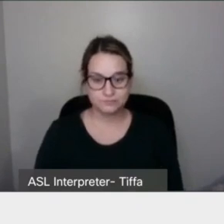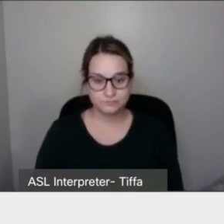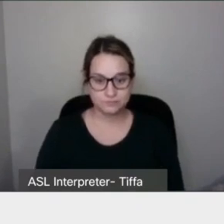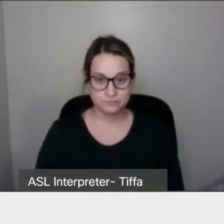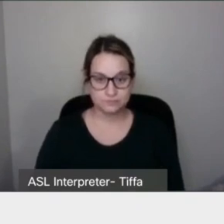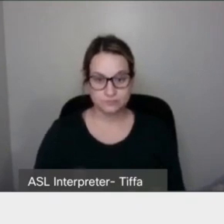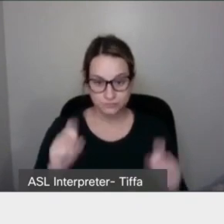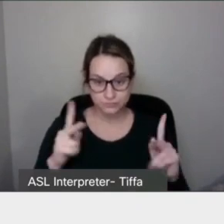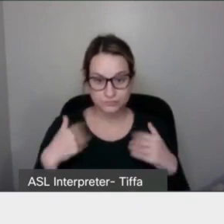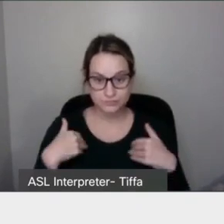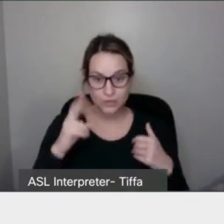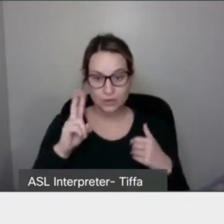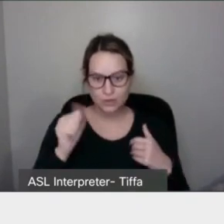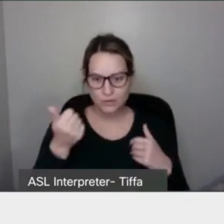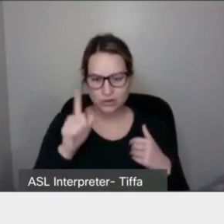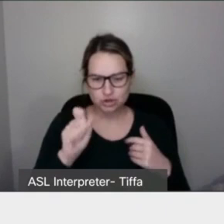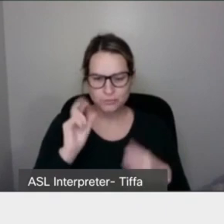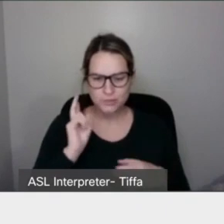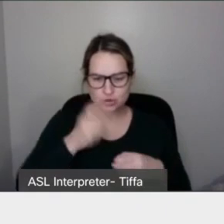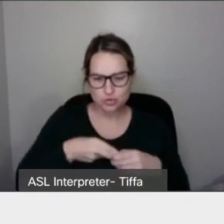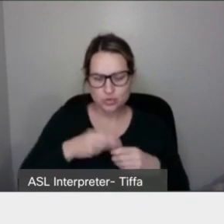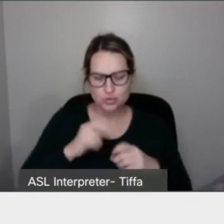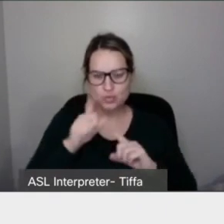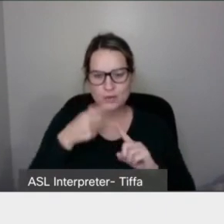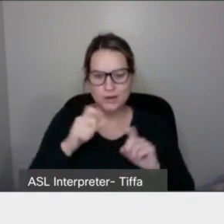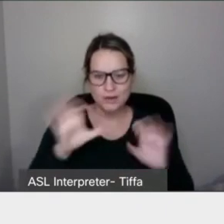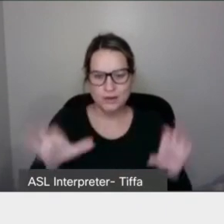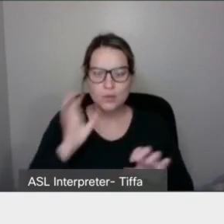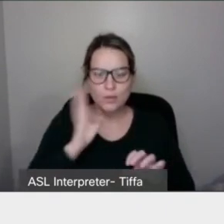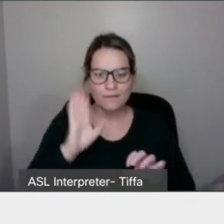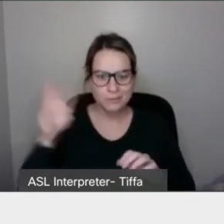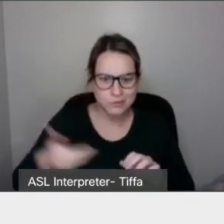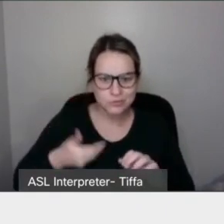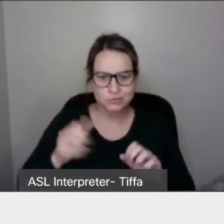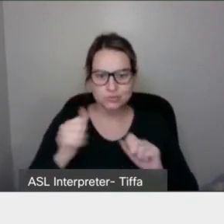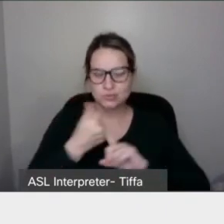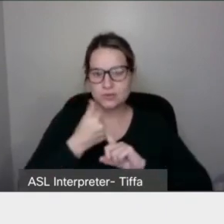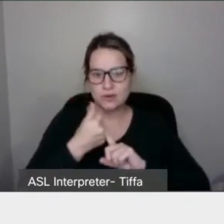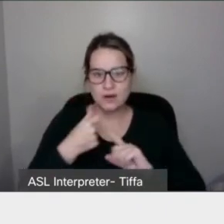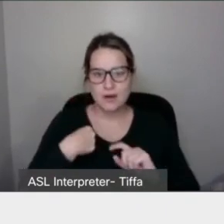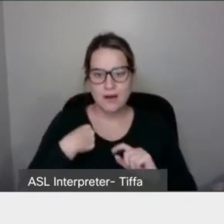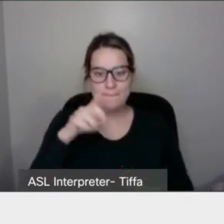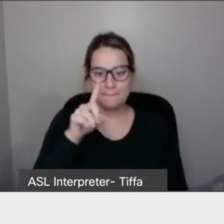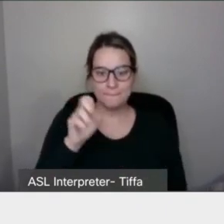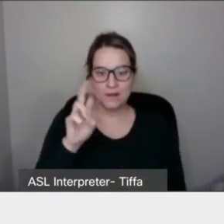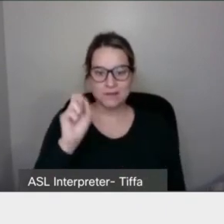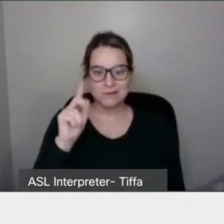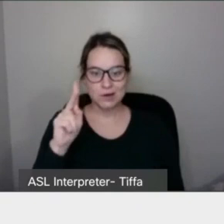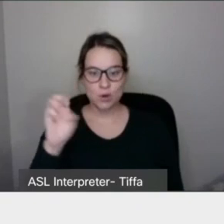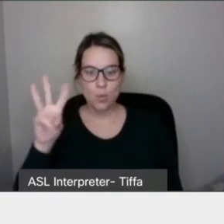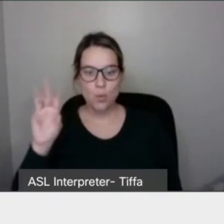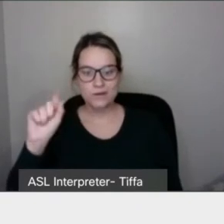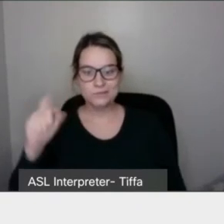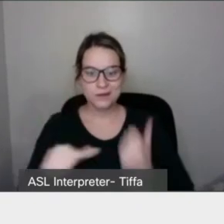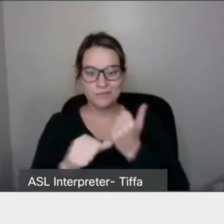Okay, we have two others that should be joining us, and when they do, we'll have them introduce themselves. Like I said, I'm Derek Watchman, the vice chairman.